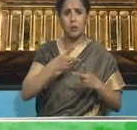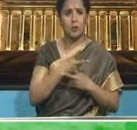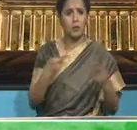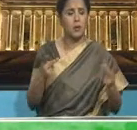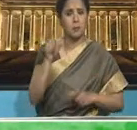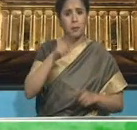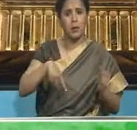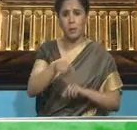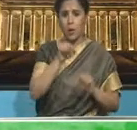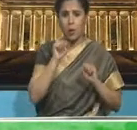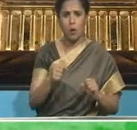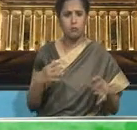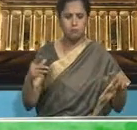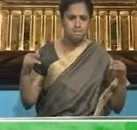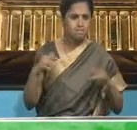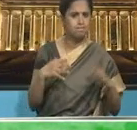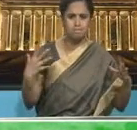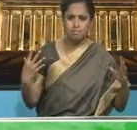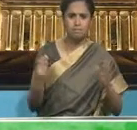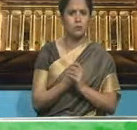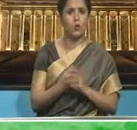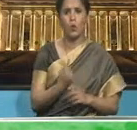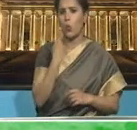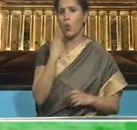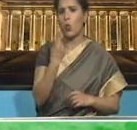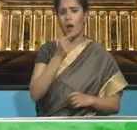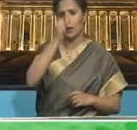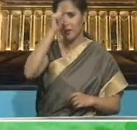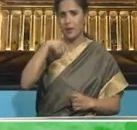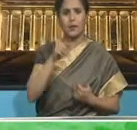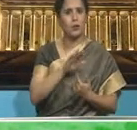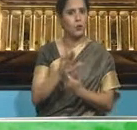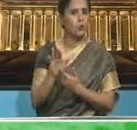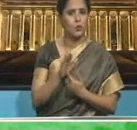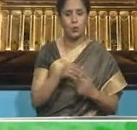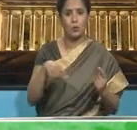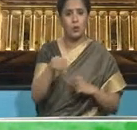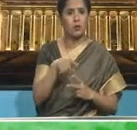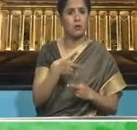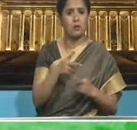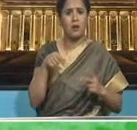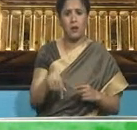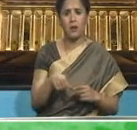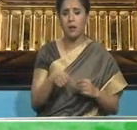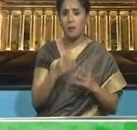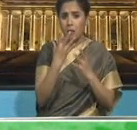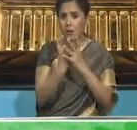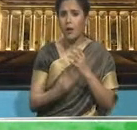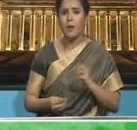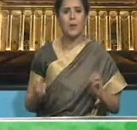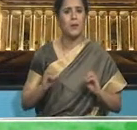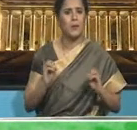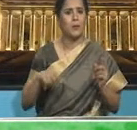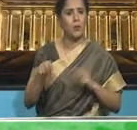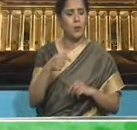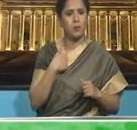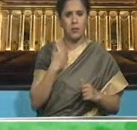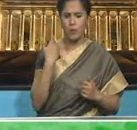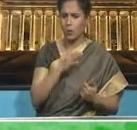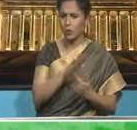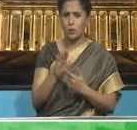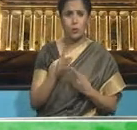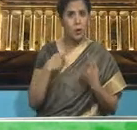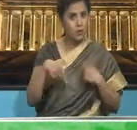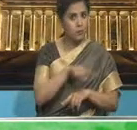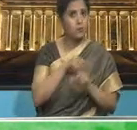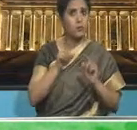of people coming together as one nation remains unprecedented. We did so with a belief that we